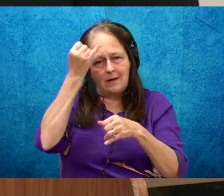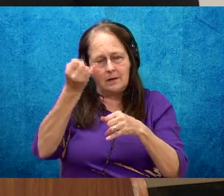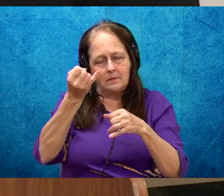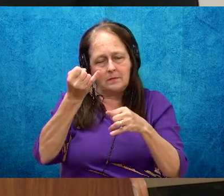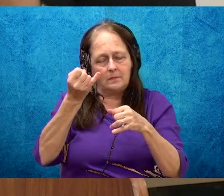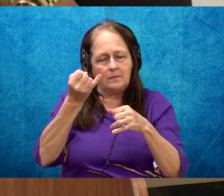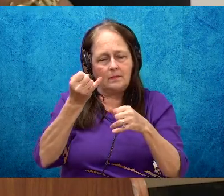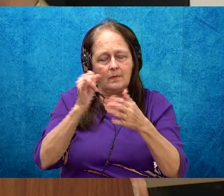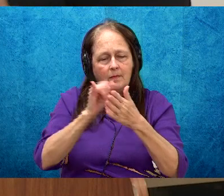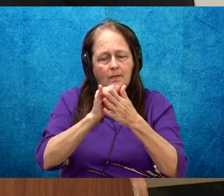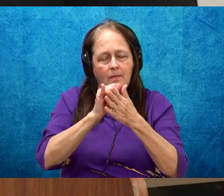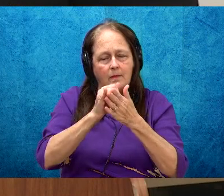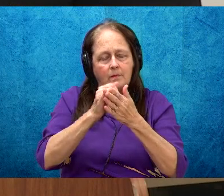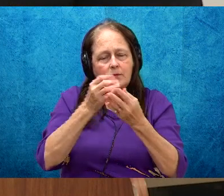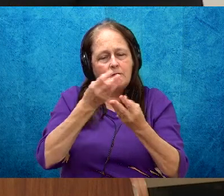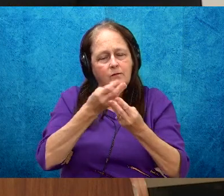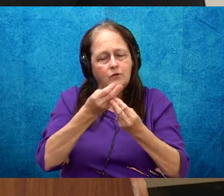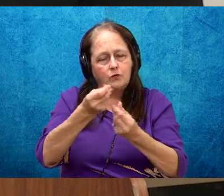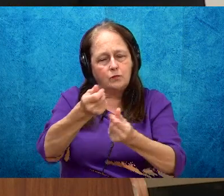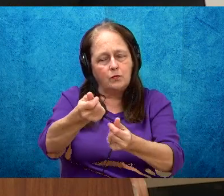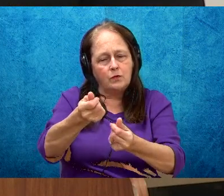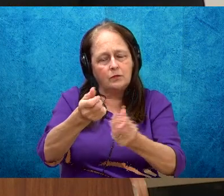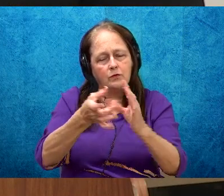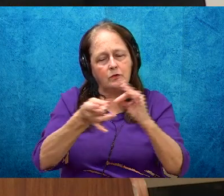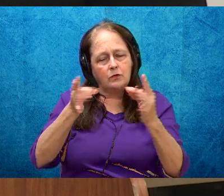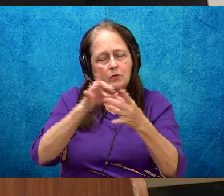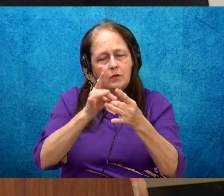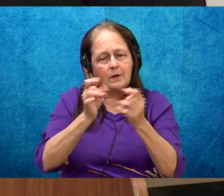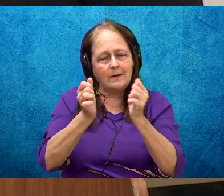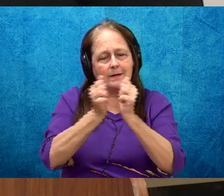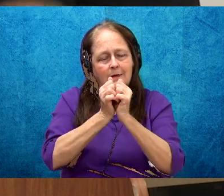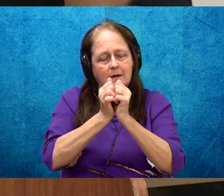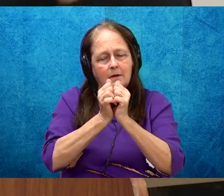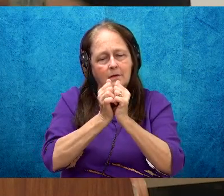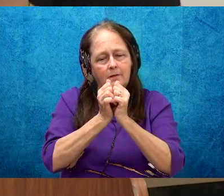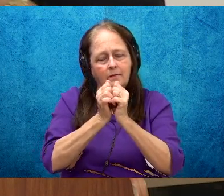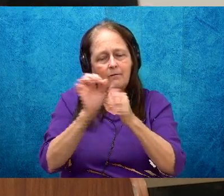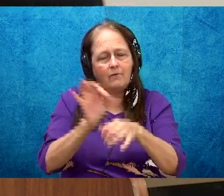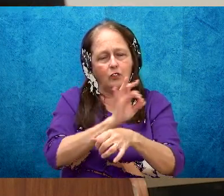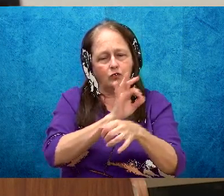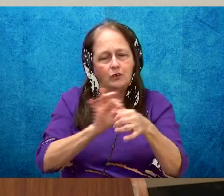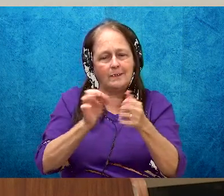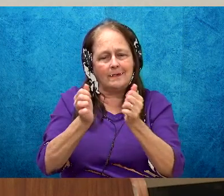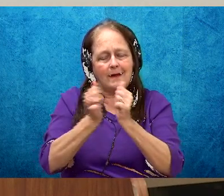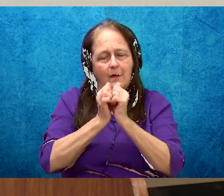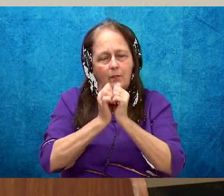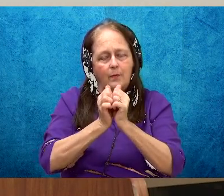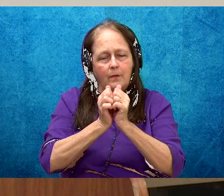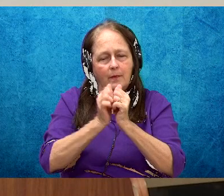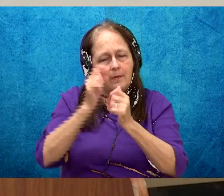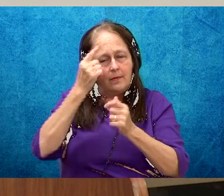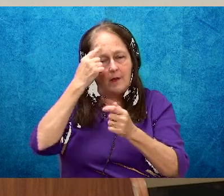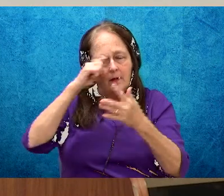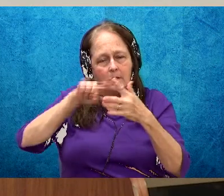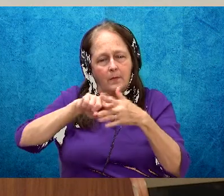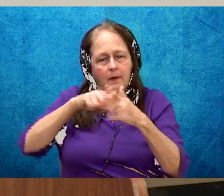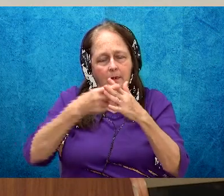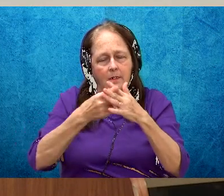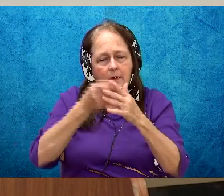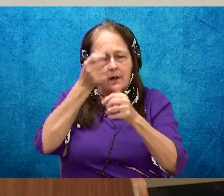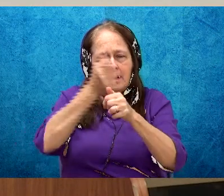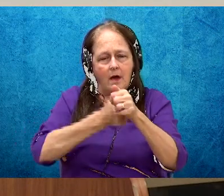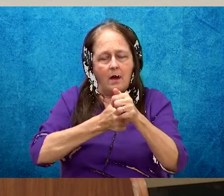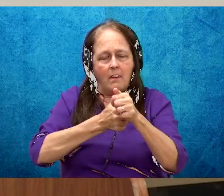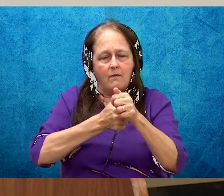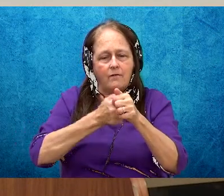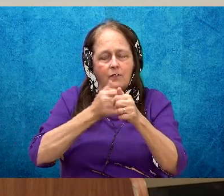text flows and functions together. Again, let's think back in the beginning. Every part